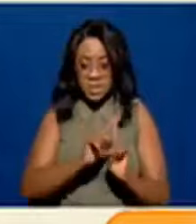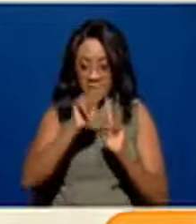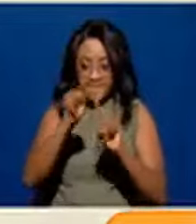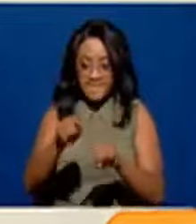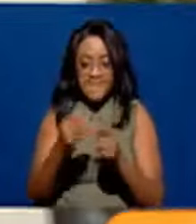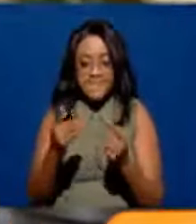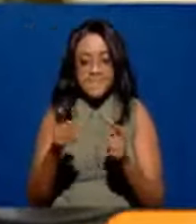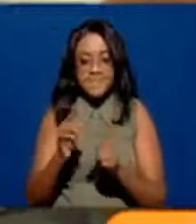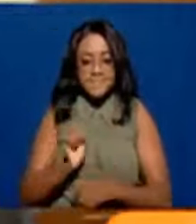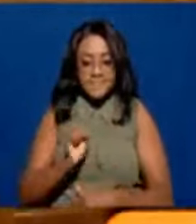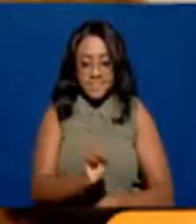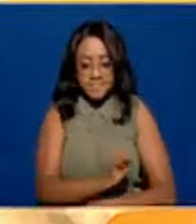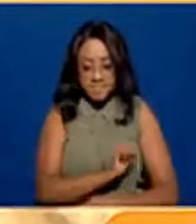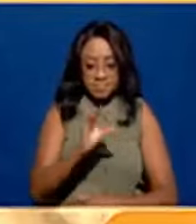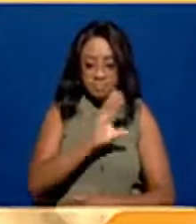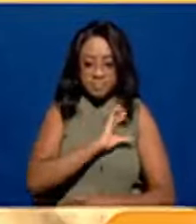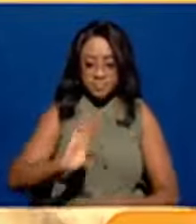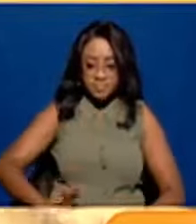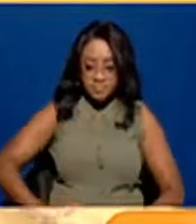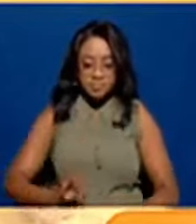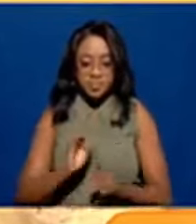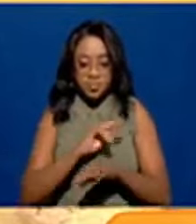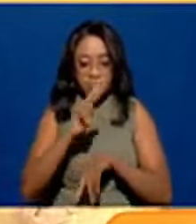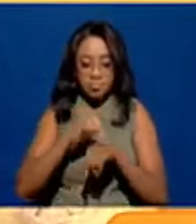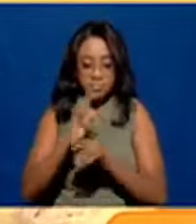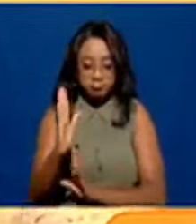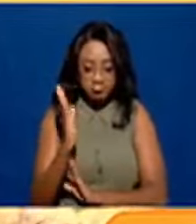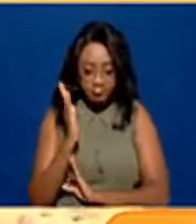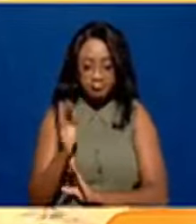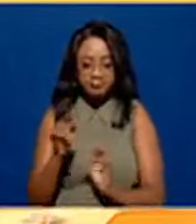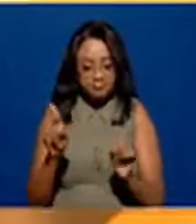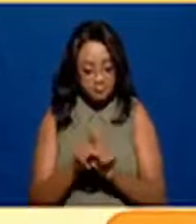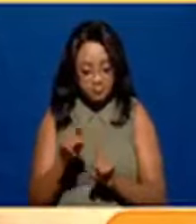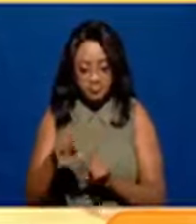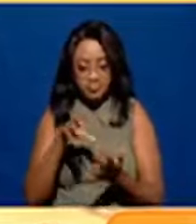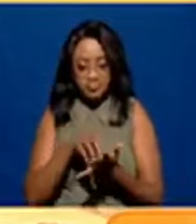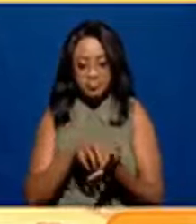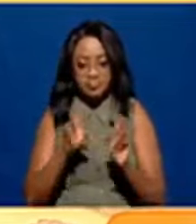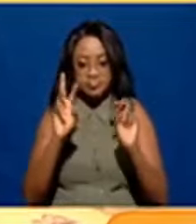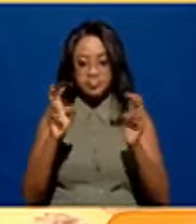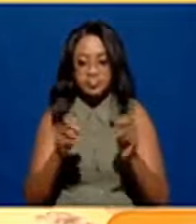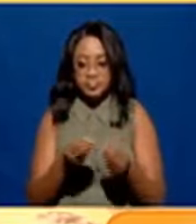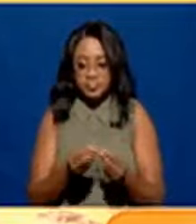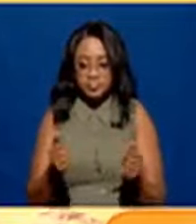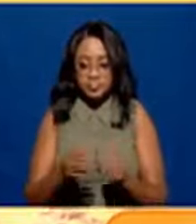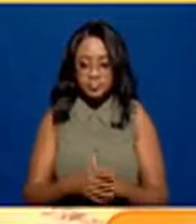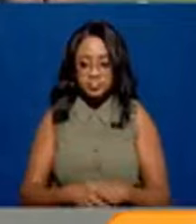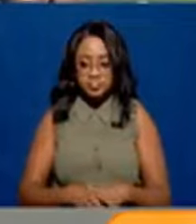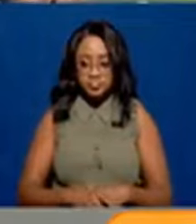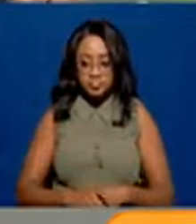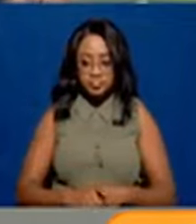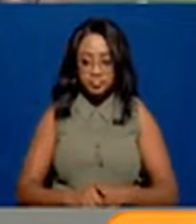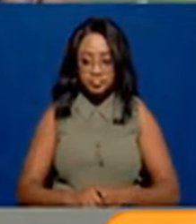before the Senate Committee on National Security and Foreign Relations over the matter later this month.